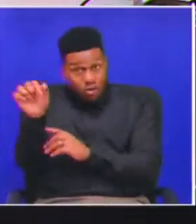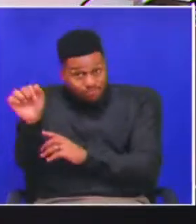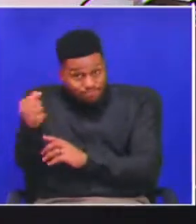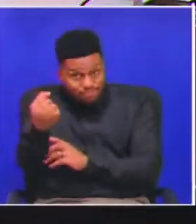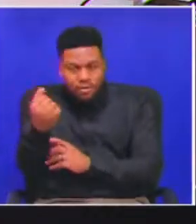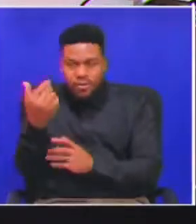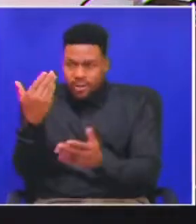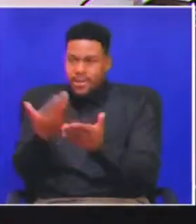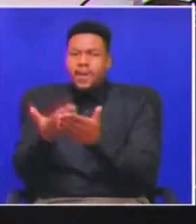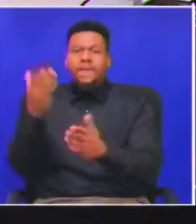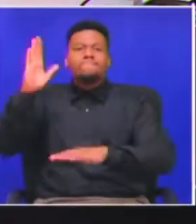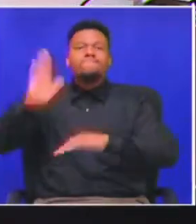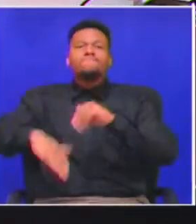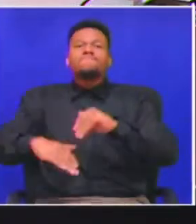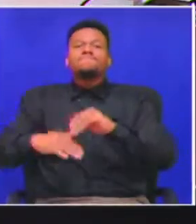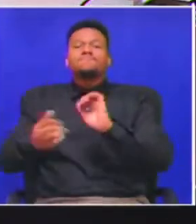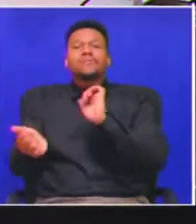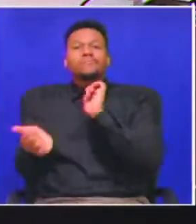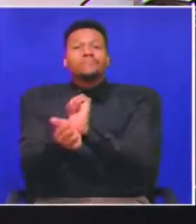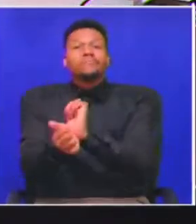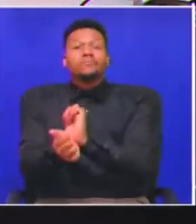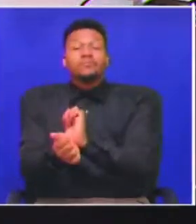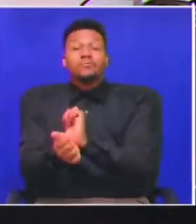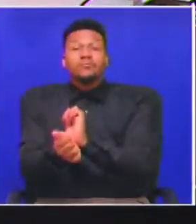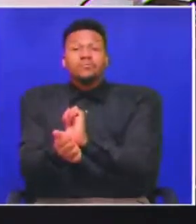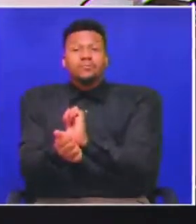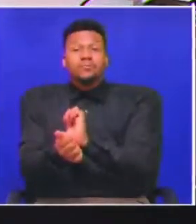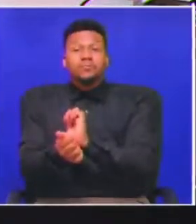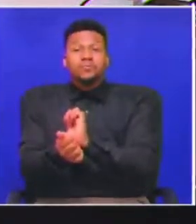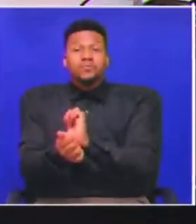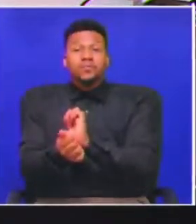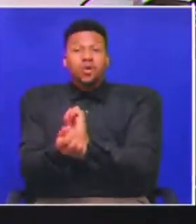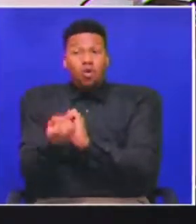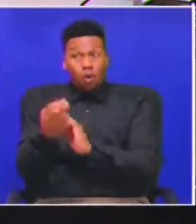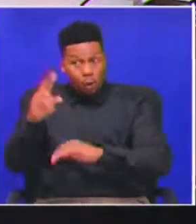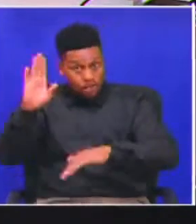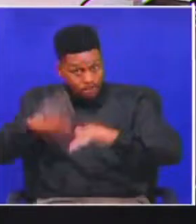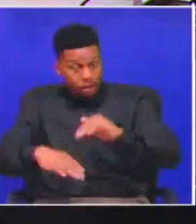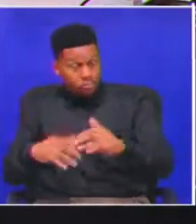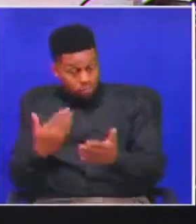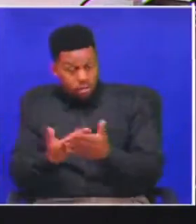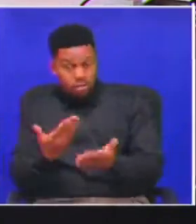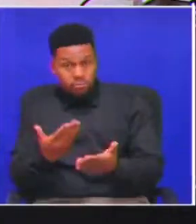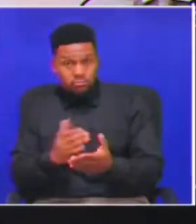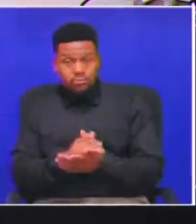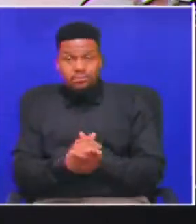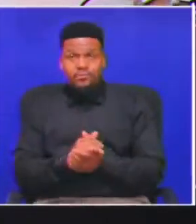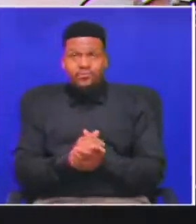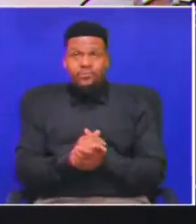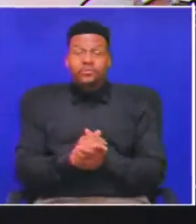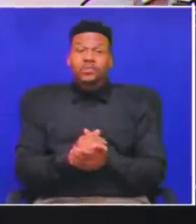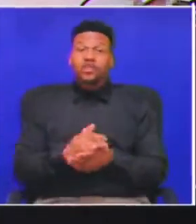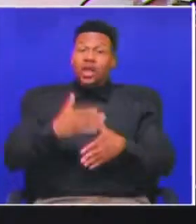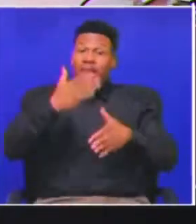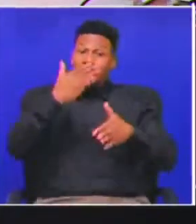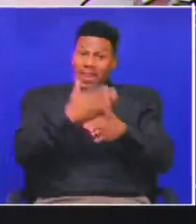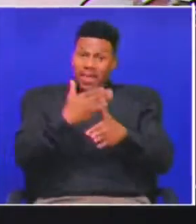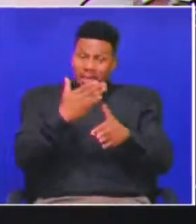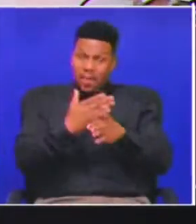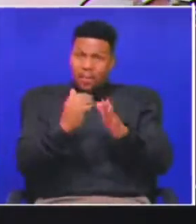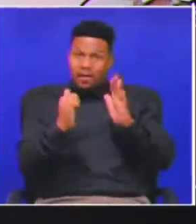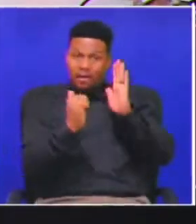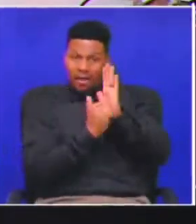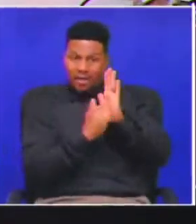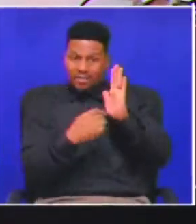a fine, or both imprisonment or a fine. And the Labor Relations Act and the Basic Conditions of